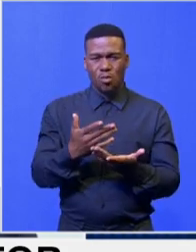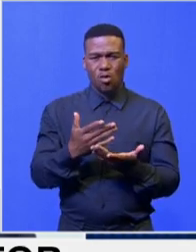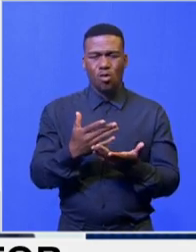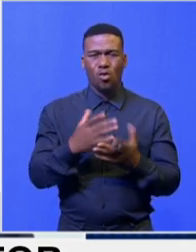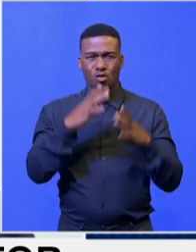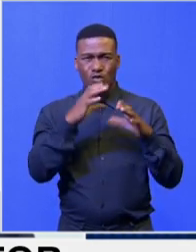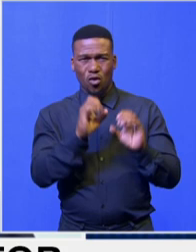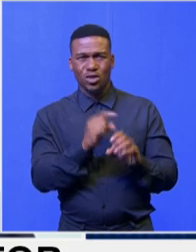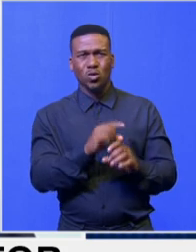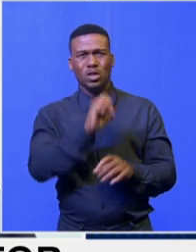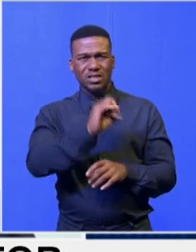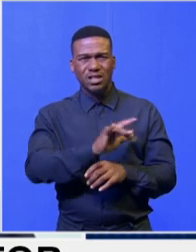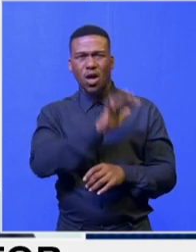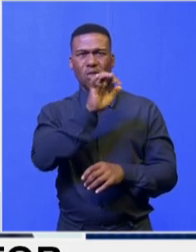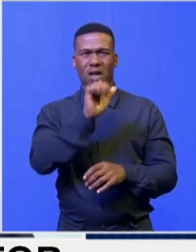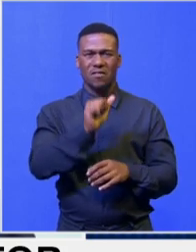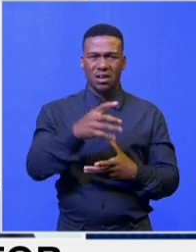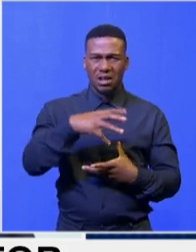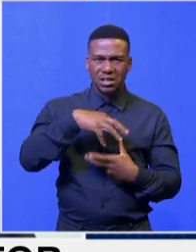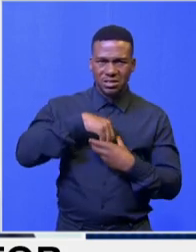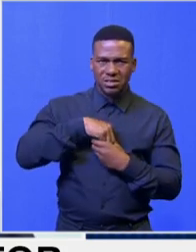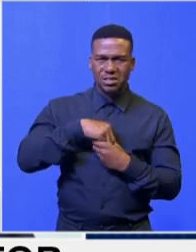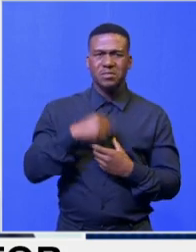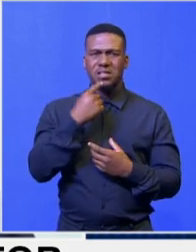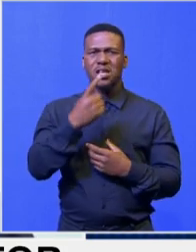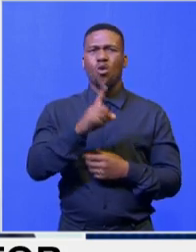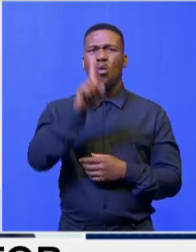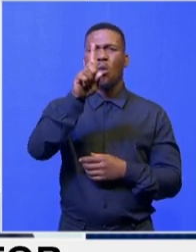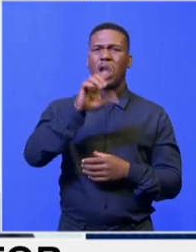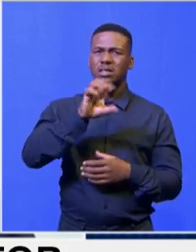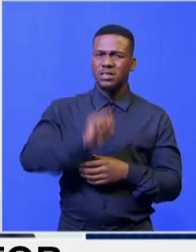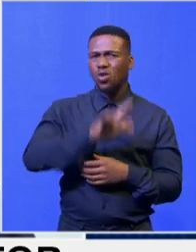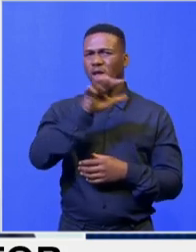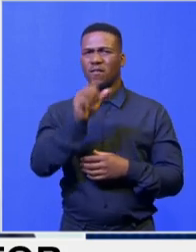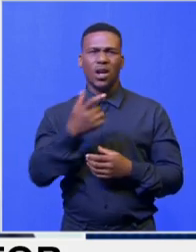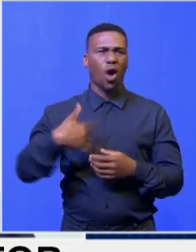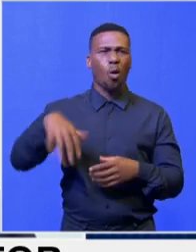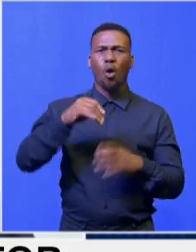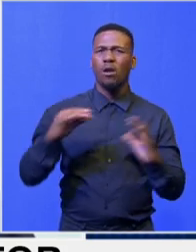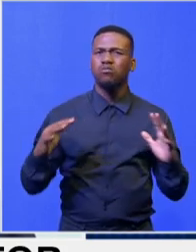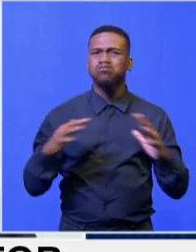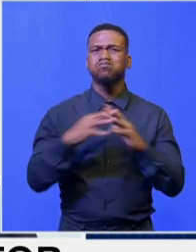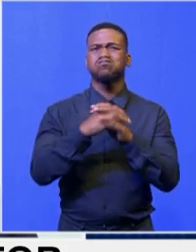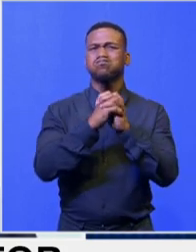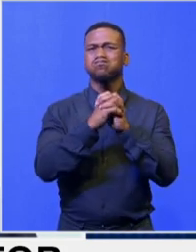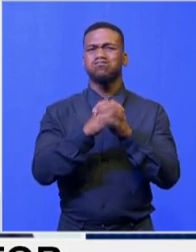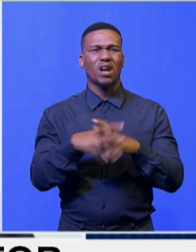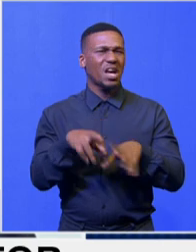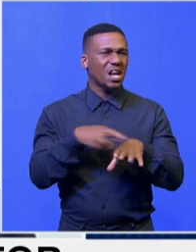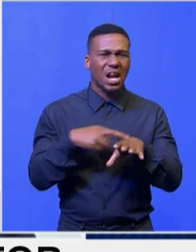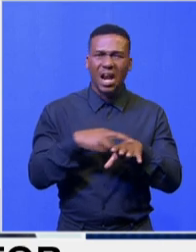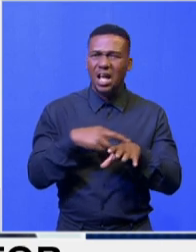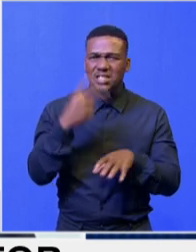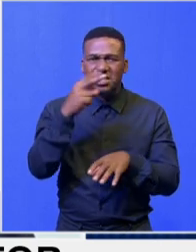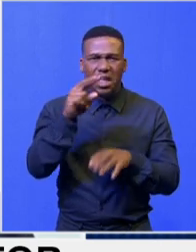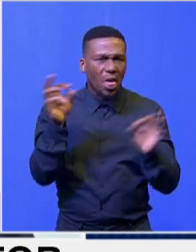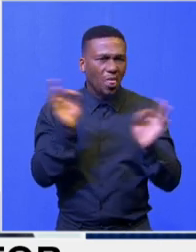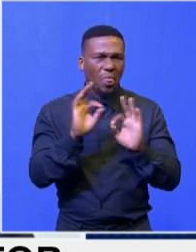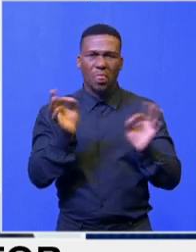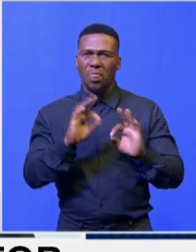right? We speak about one South Africa, we're all united, we don't see color, we don't see race, which